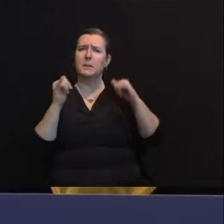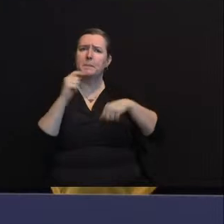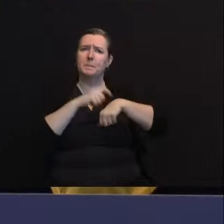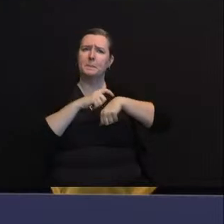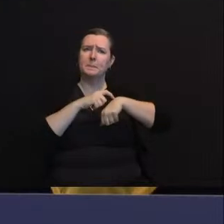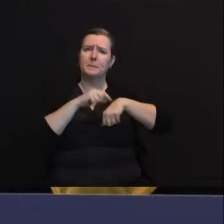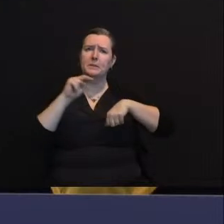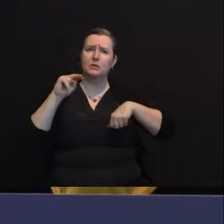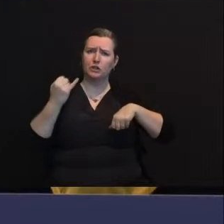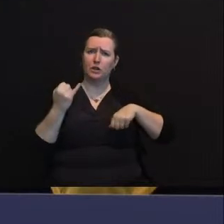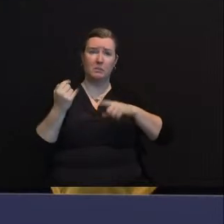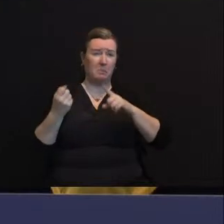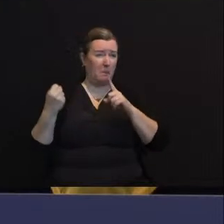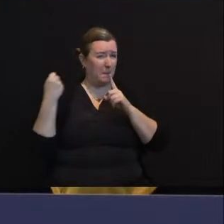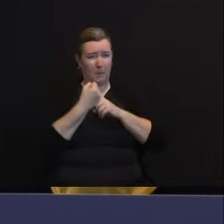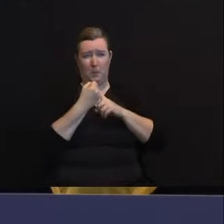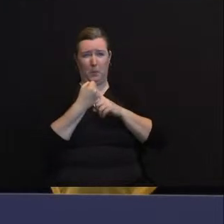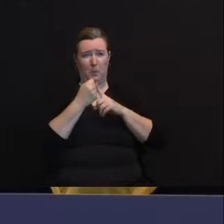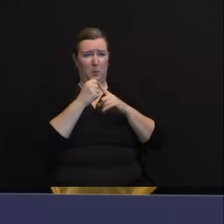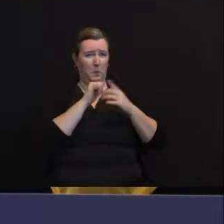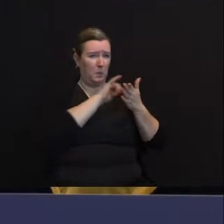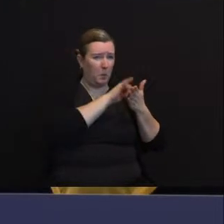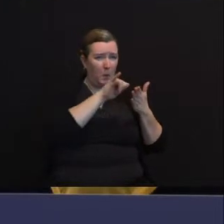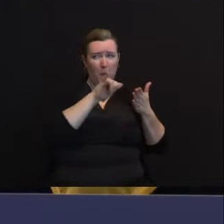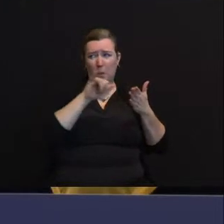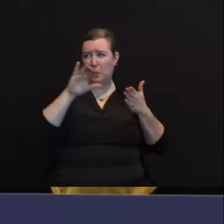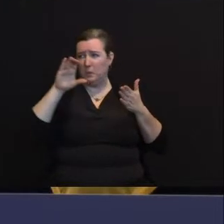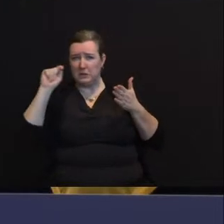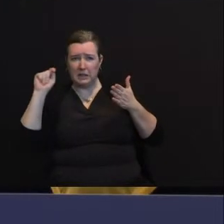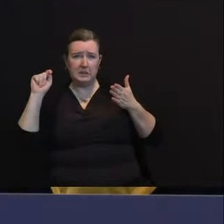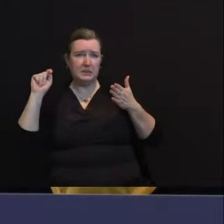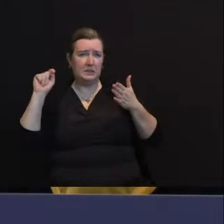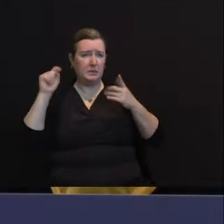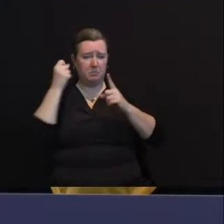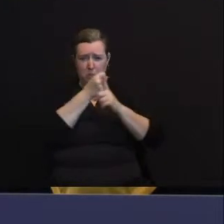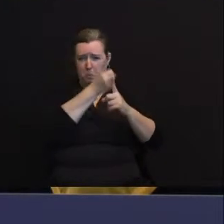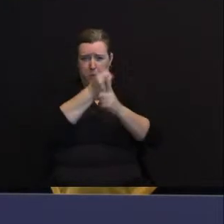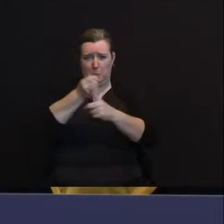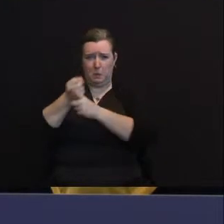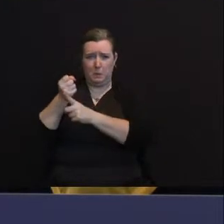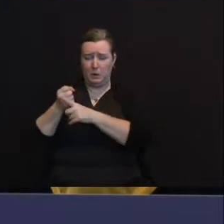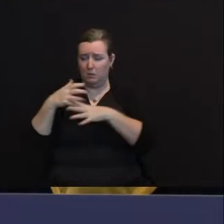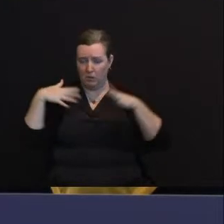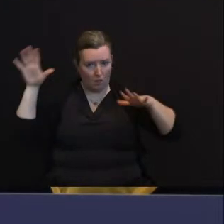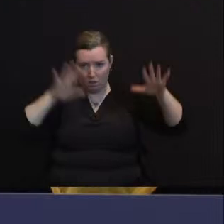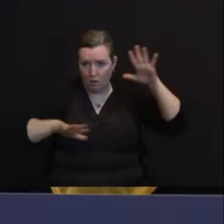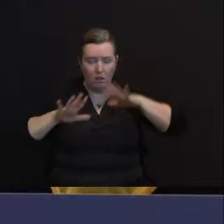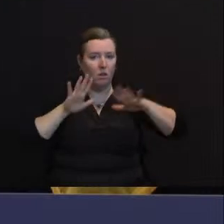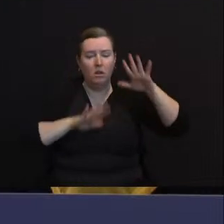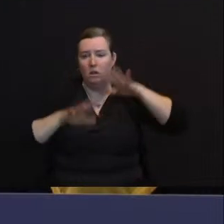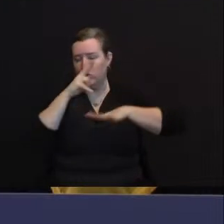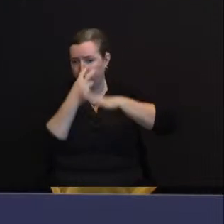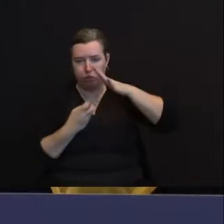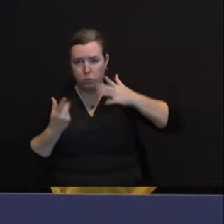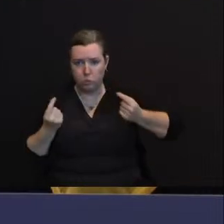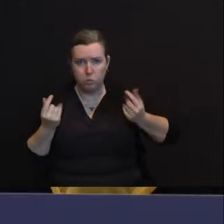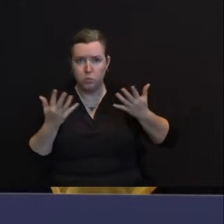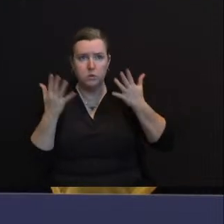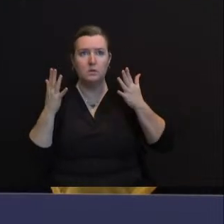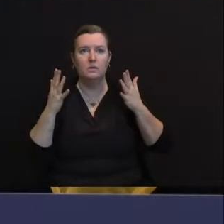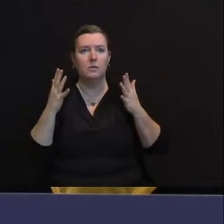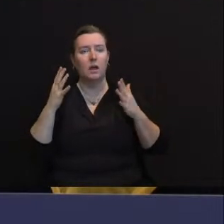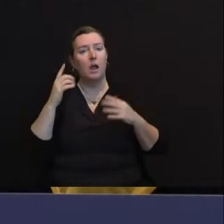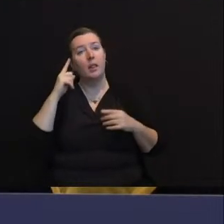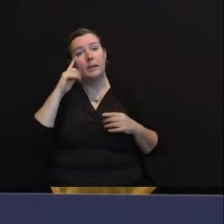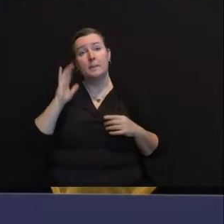and Connecticut as early as anybody. And as I said early on, I don't think anybody